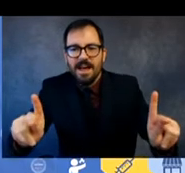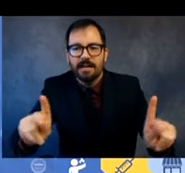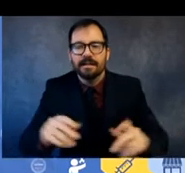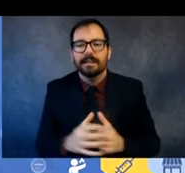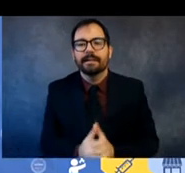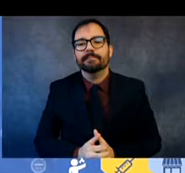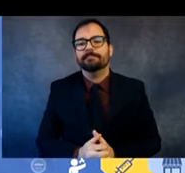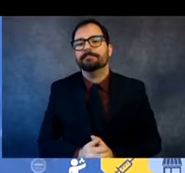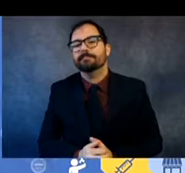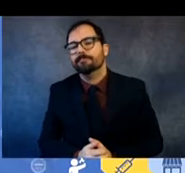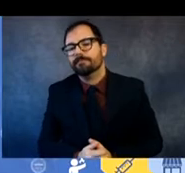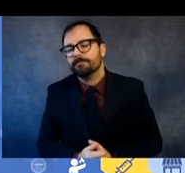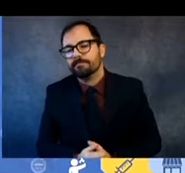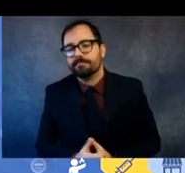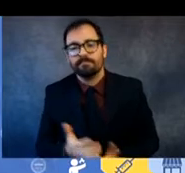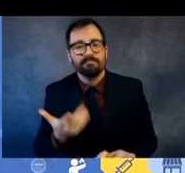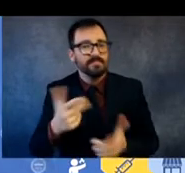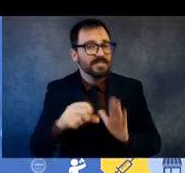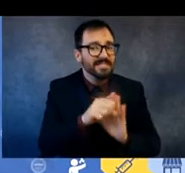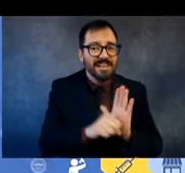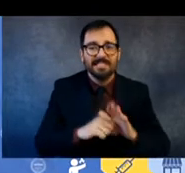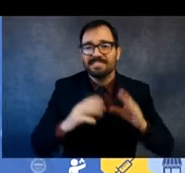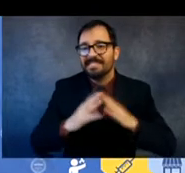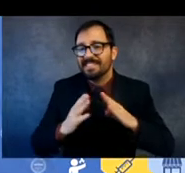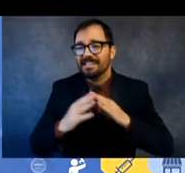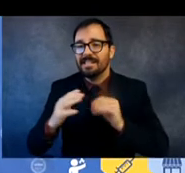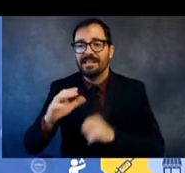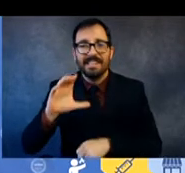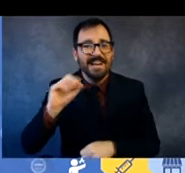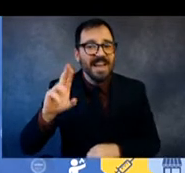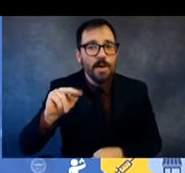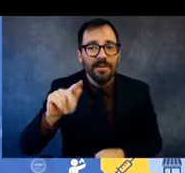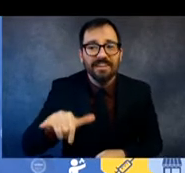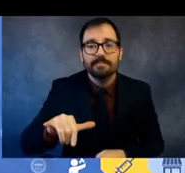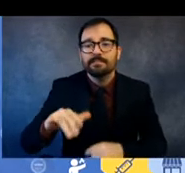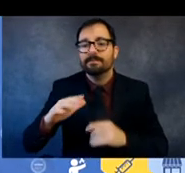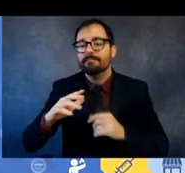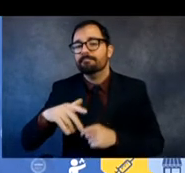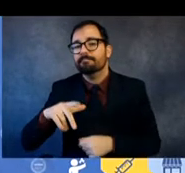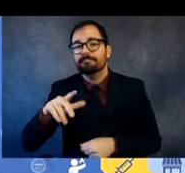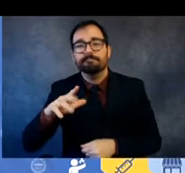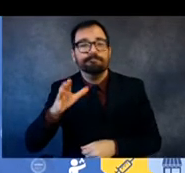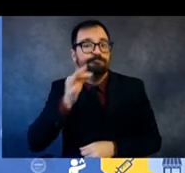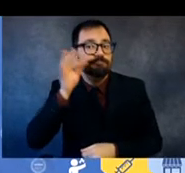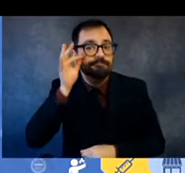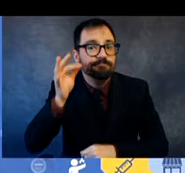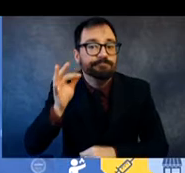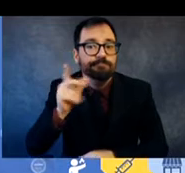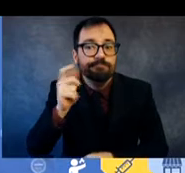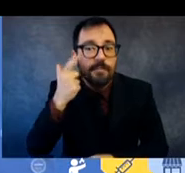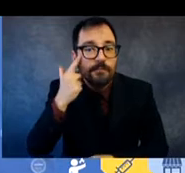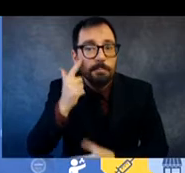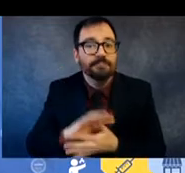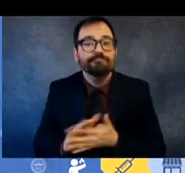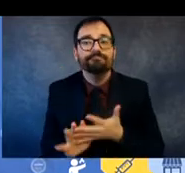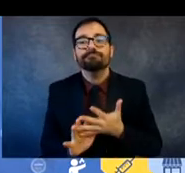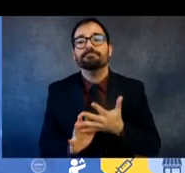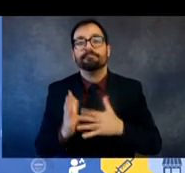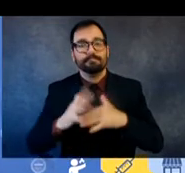tribal governments for part of what they would have earned had not the pandemic occurred. And